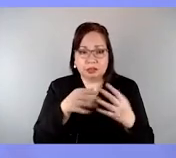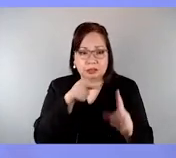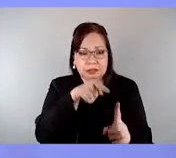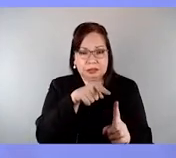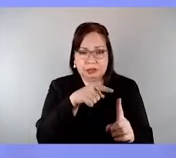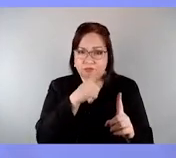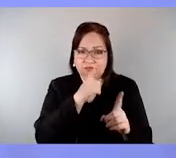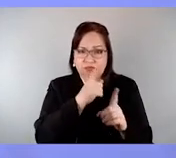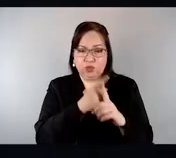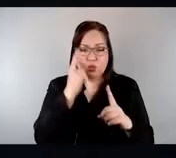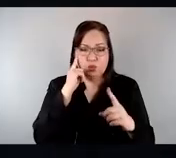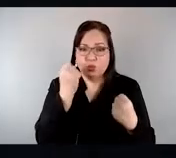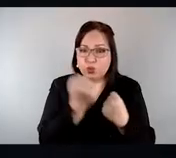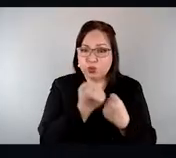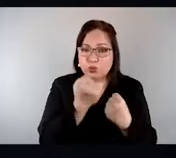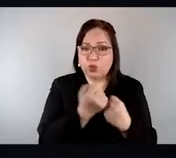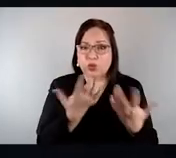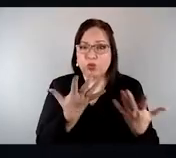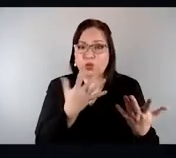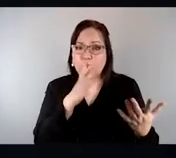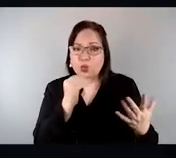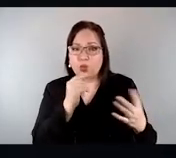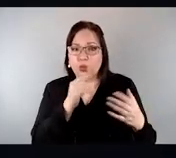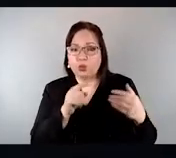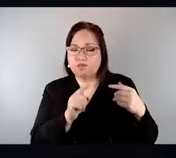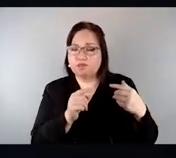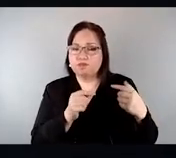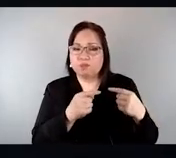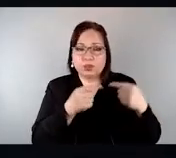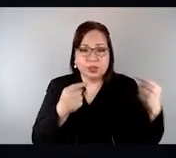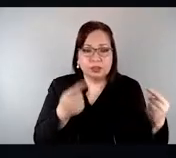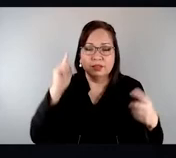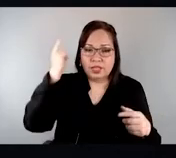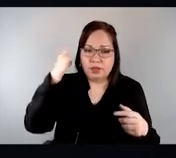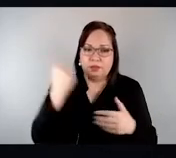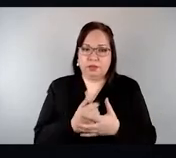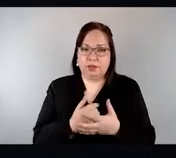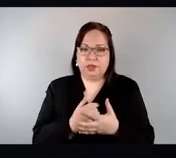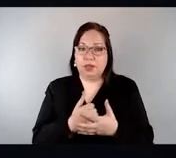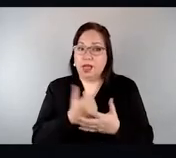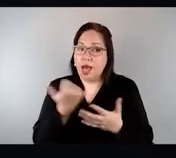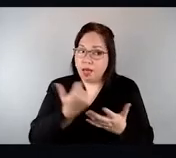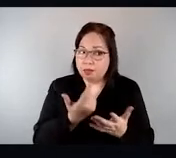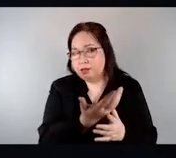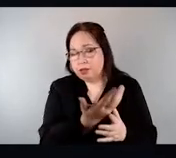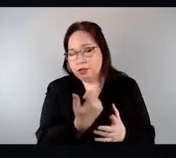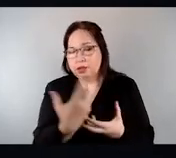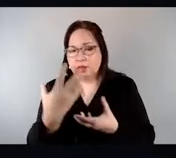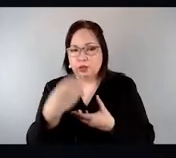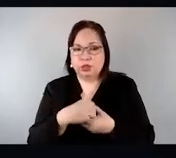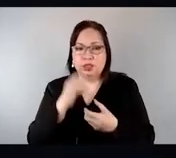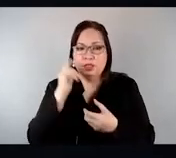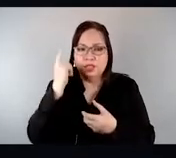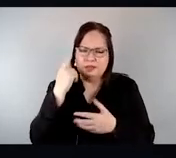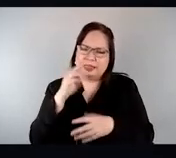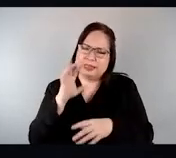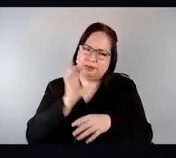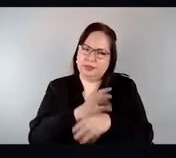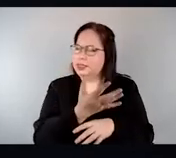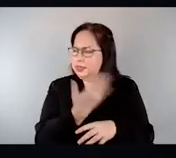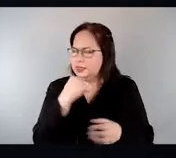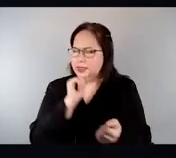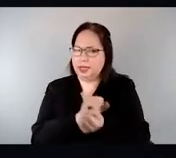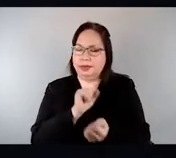as sympathizers. Some occasionally may have been recruited into the movement out of